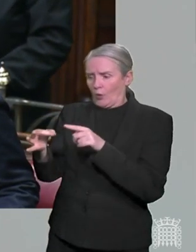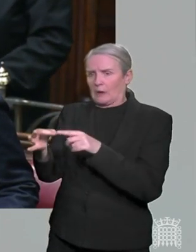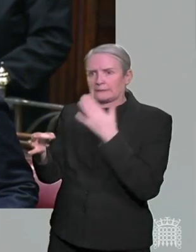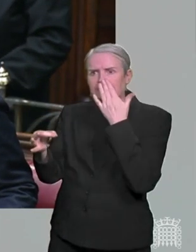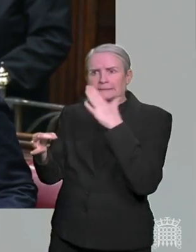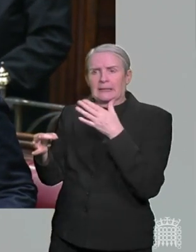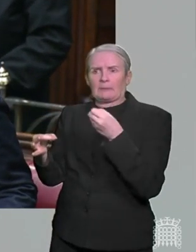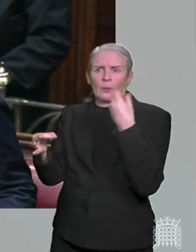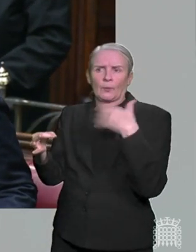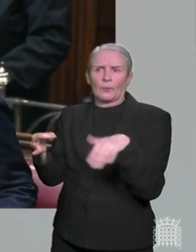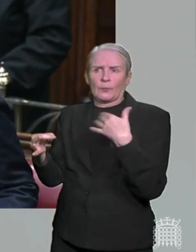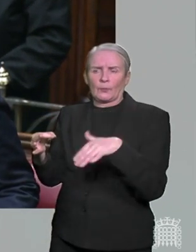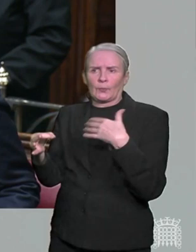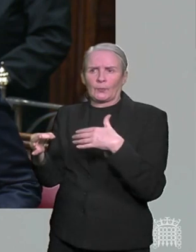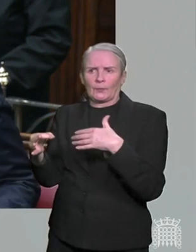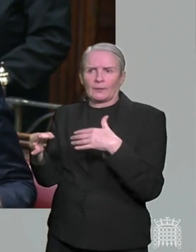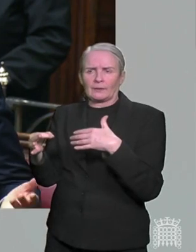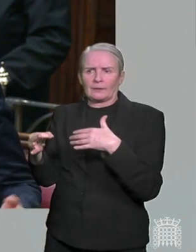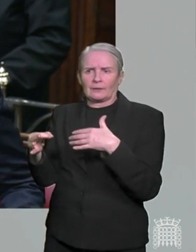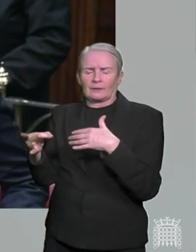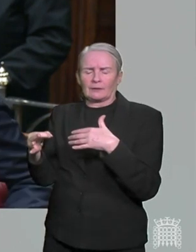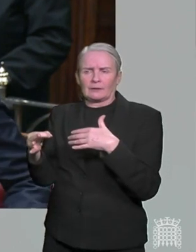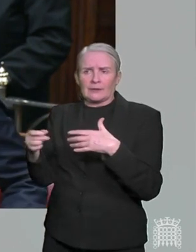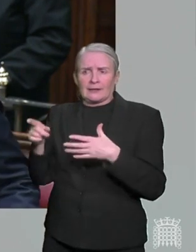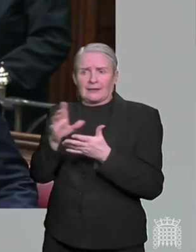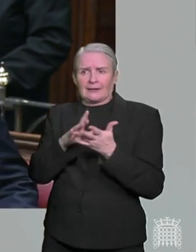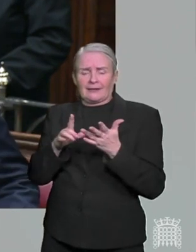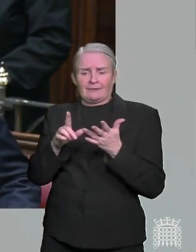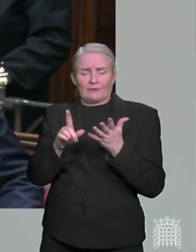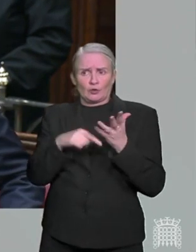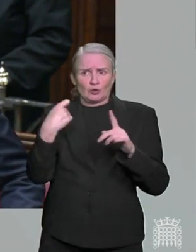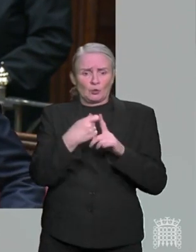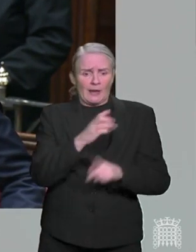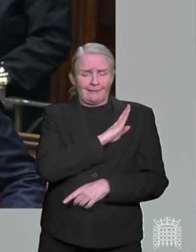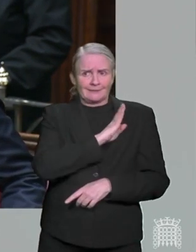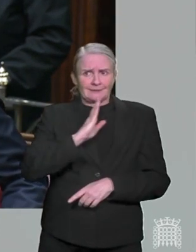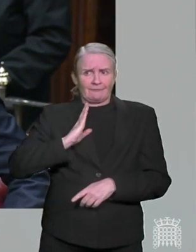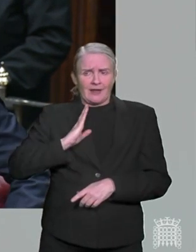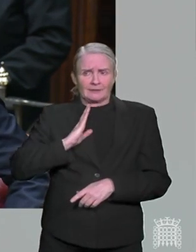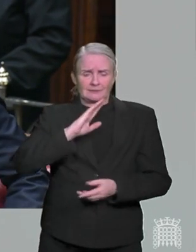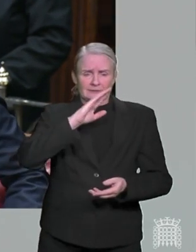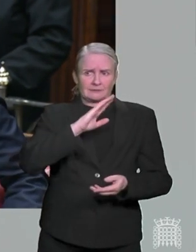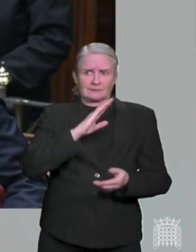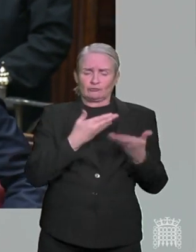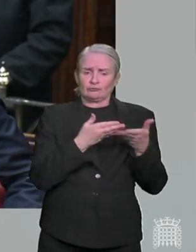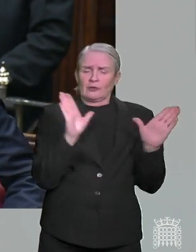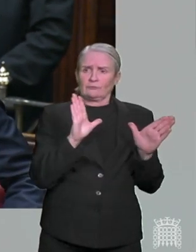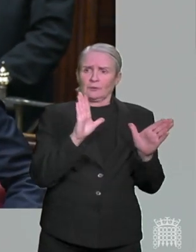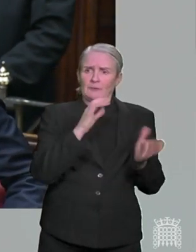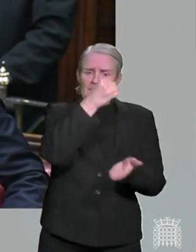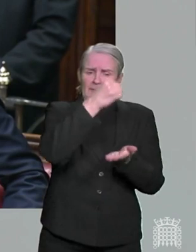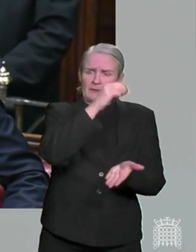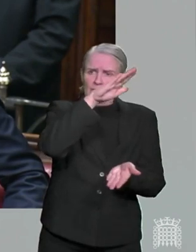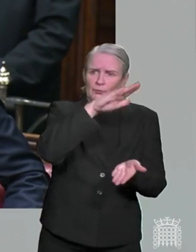of the conventional programme of UK defence? And in terms of risk, is there not risk that there could be